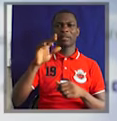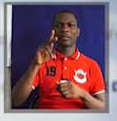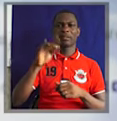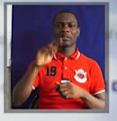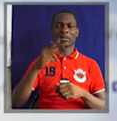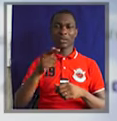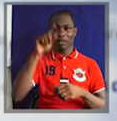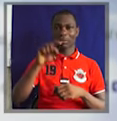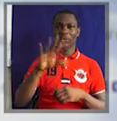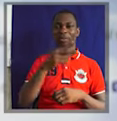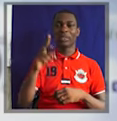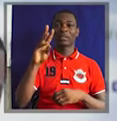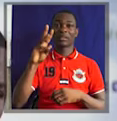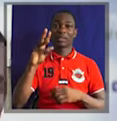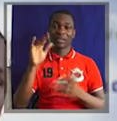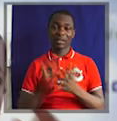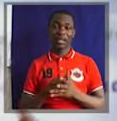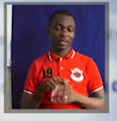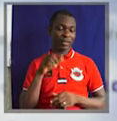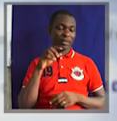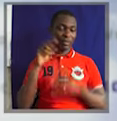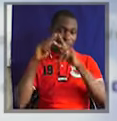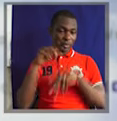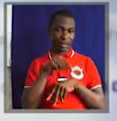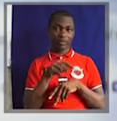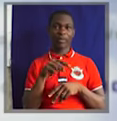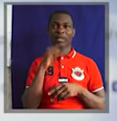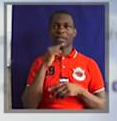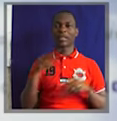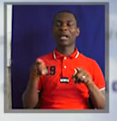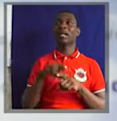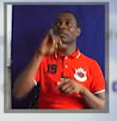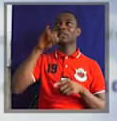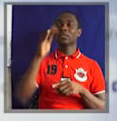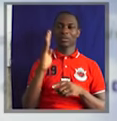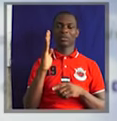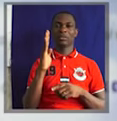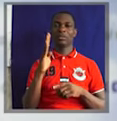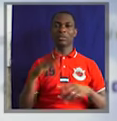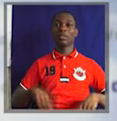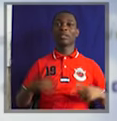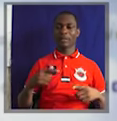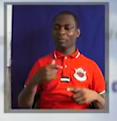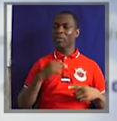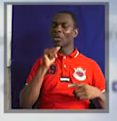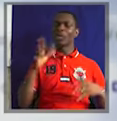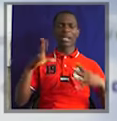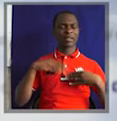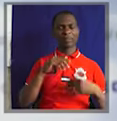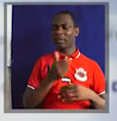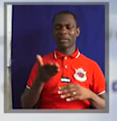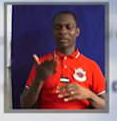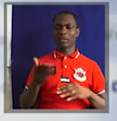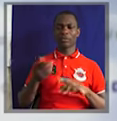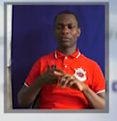sɛ verse number 16 sɛ odiyifoɔ elisha sɛ sɛ yɛhɔwa nyankopɔn ɛte ase mennye wo